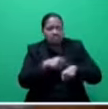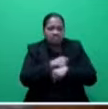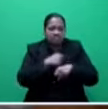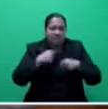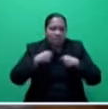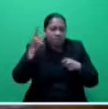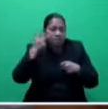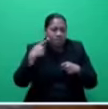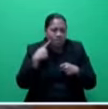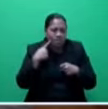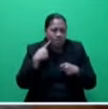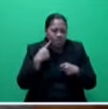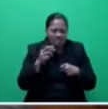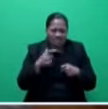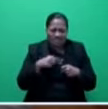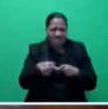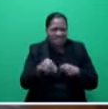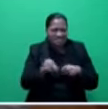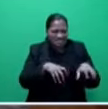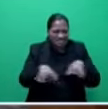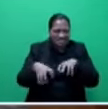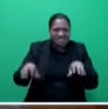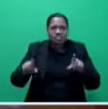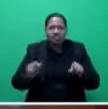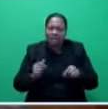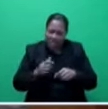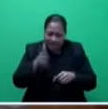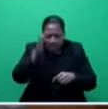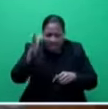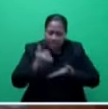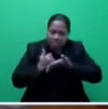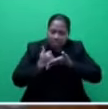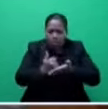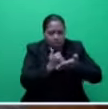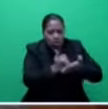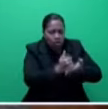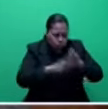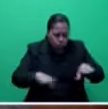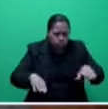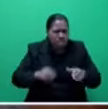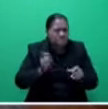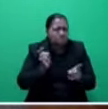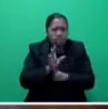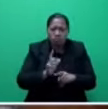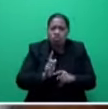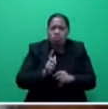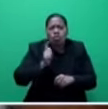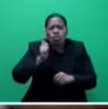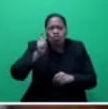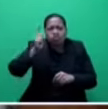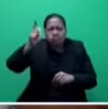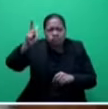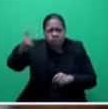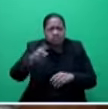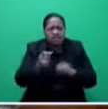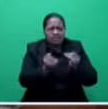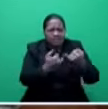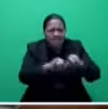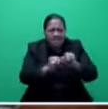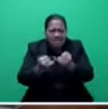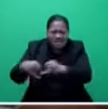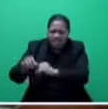the supplementary activities and academically support their children, especially in rural and maritime schools. The Ministry is continually engaged in